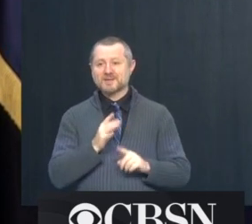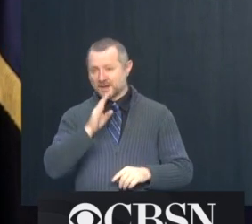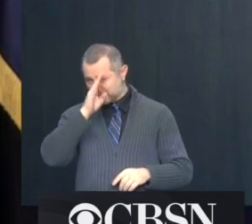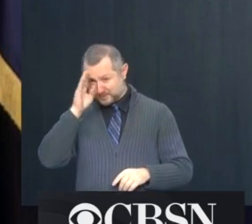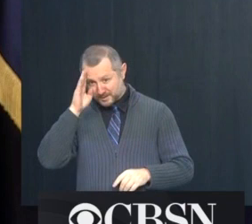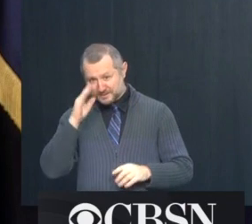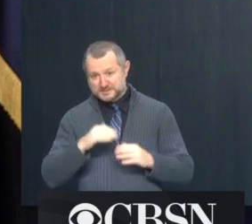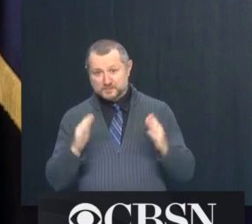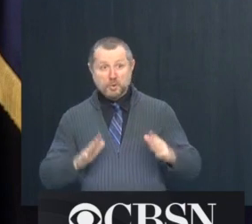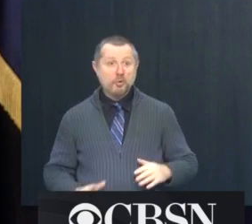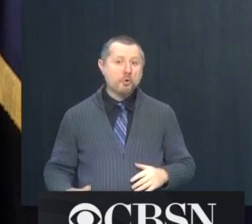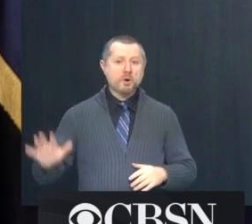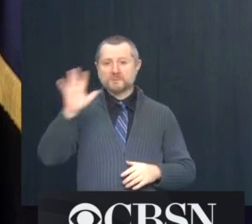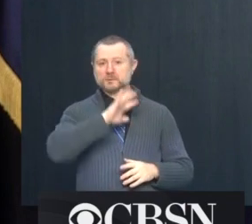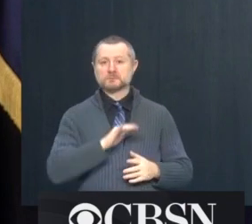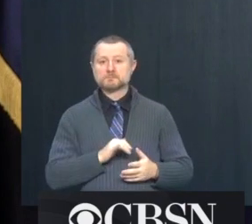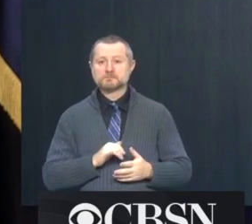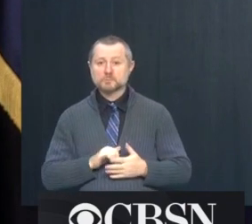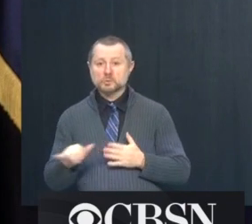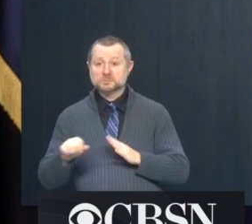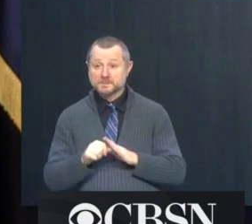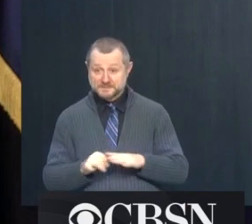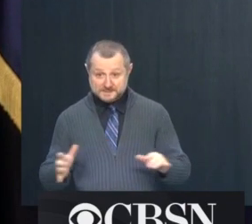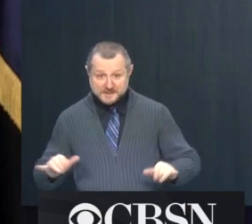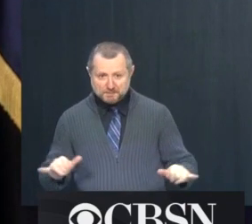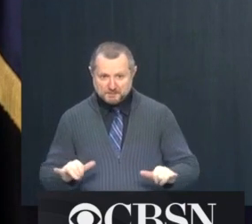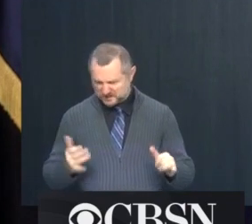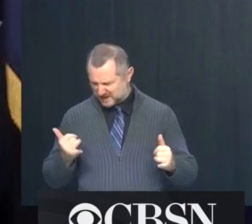system as today.